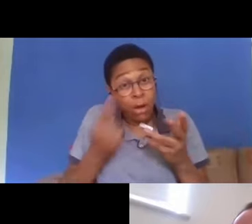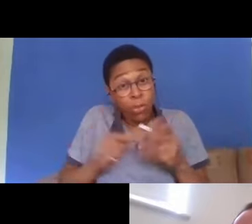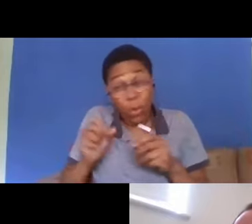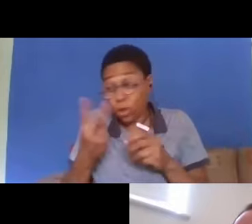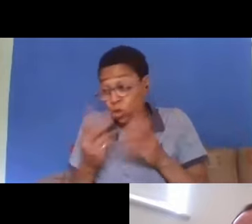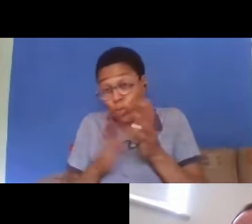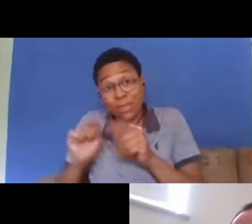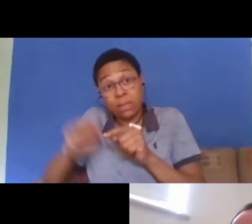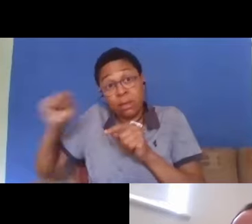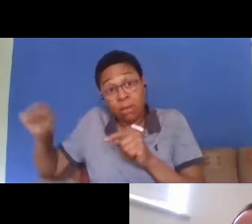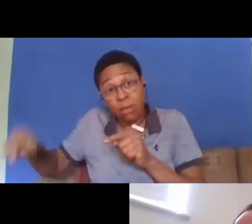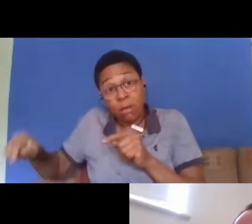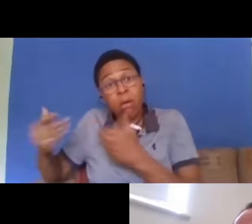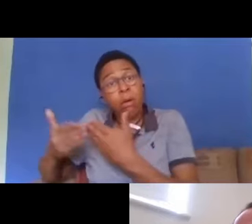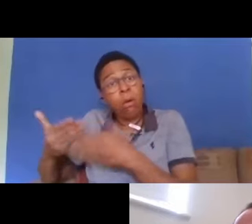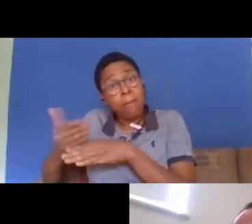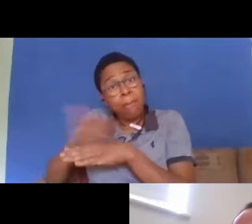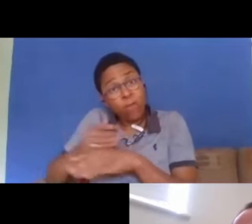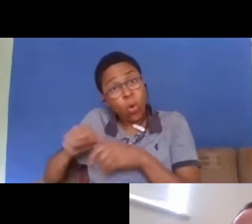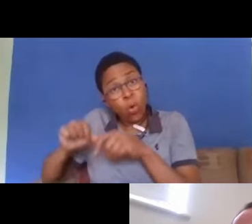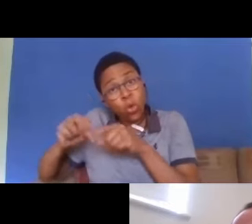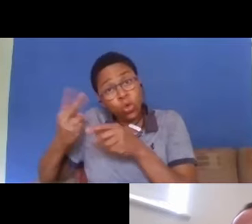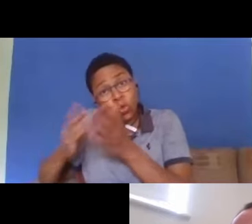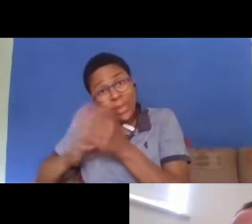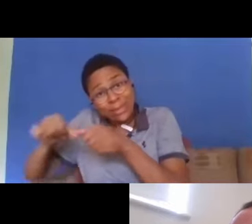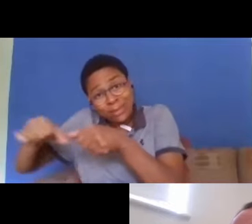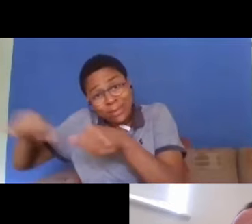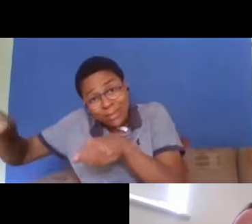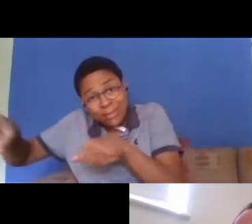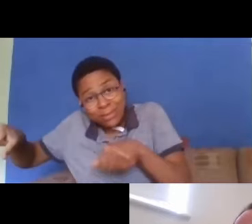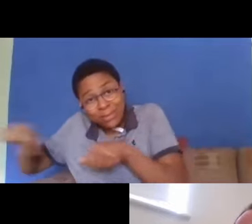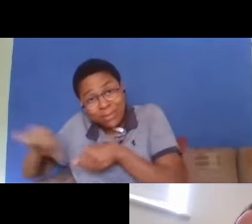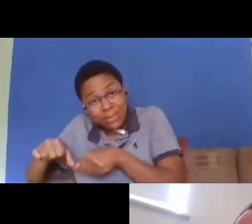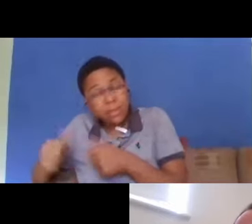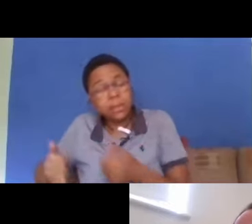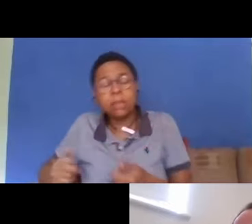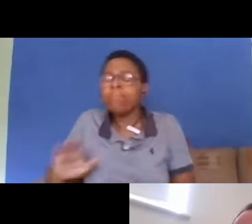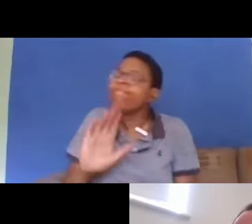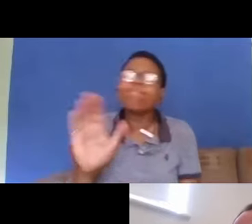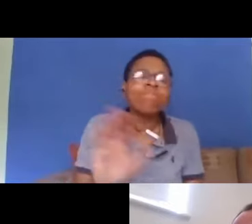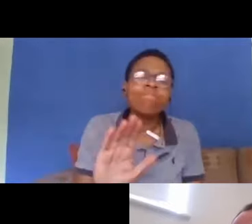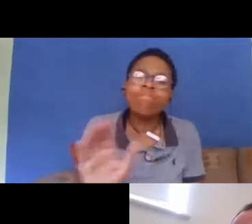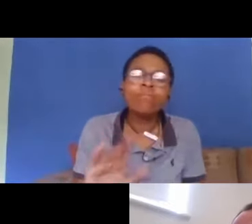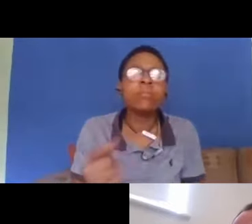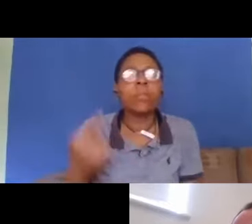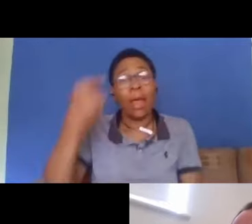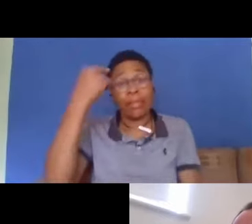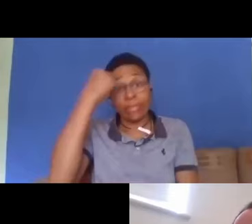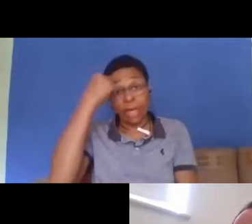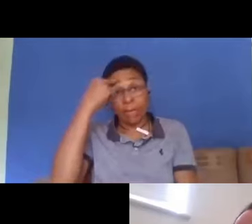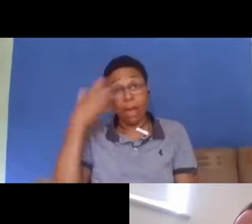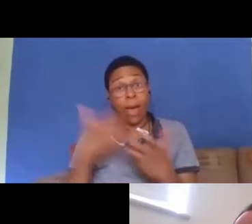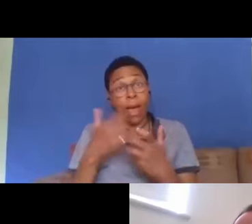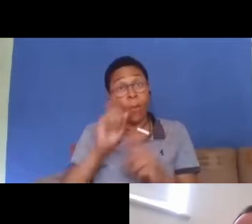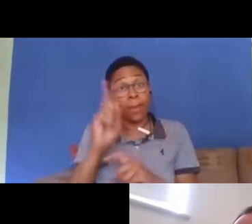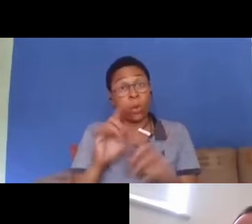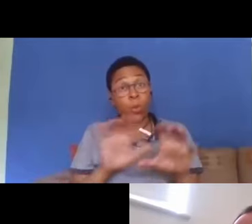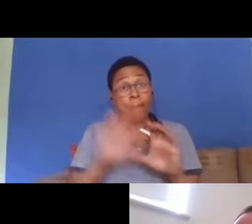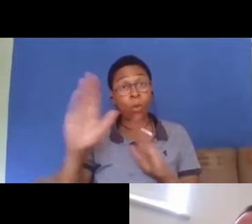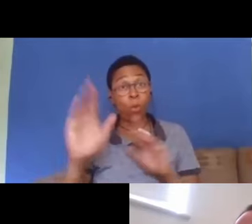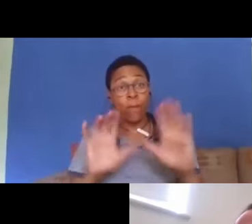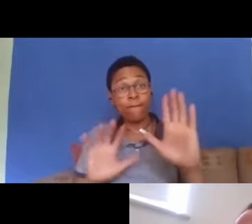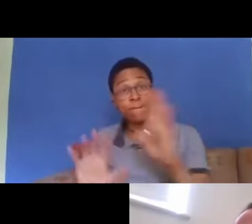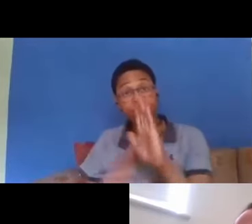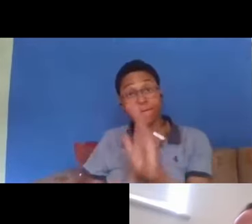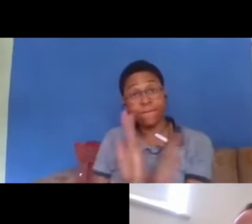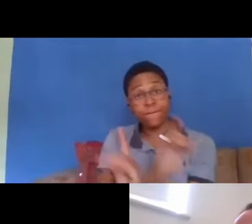maintain social distance in the space, and also to think about how people move around the space and how they get in and out of the space.